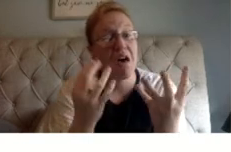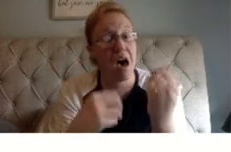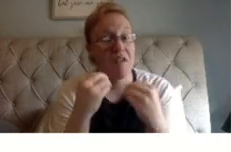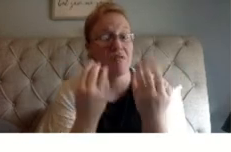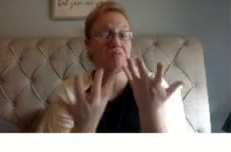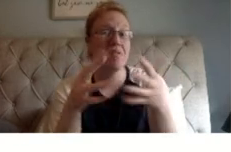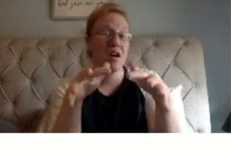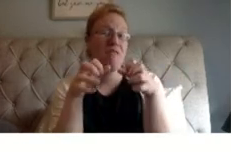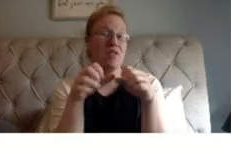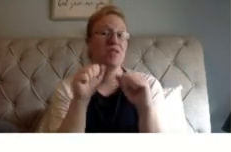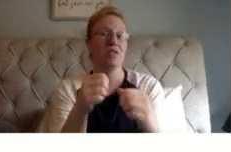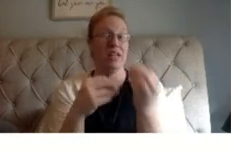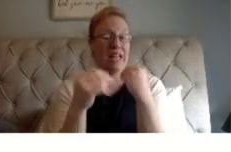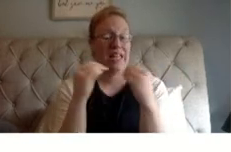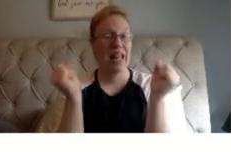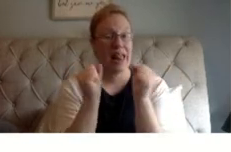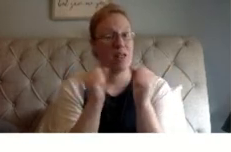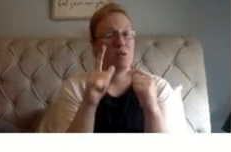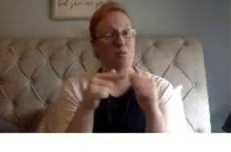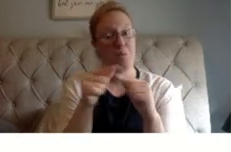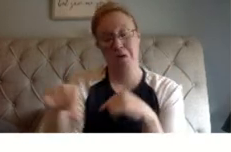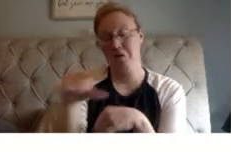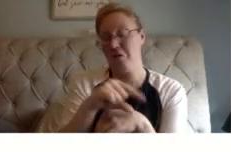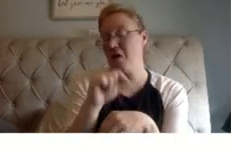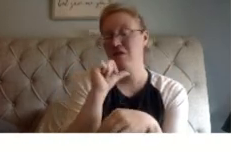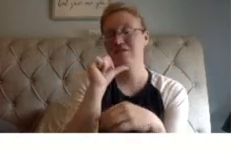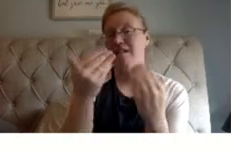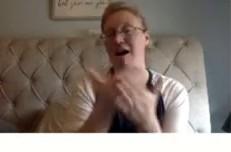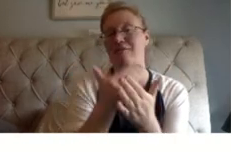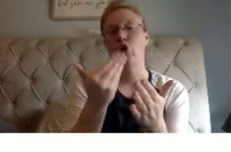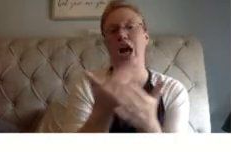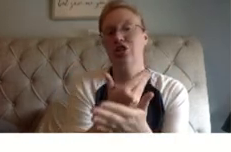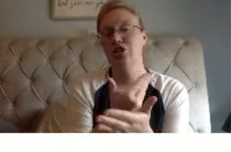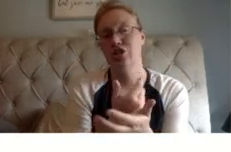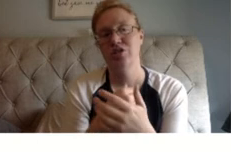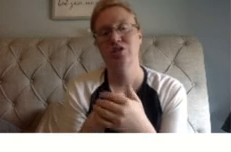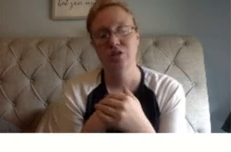freeze it so that you can eat it in the winter when your garden might not be so fresh.